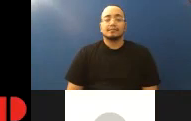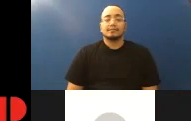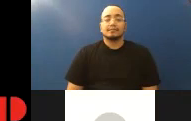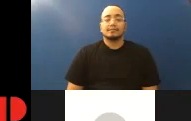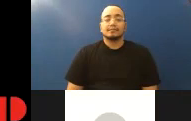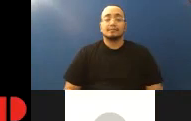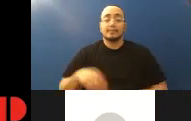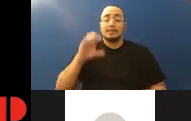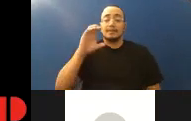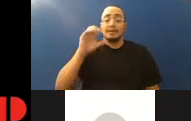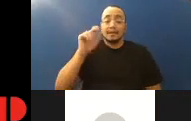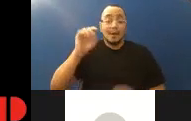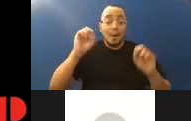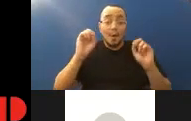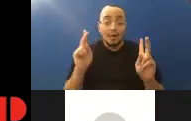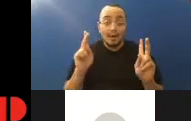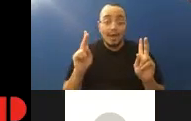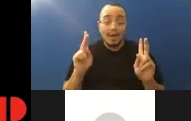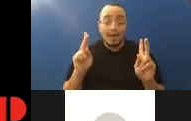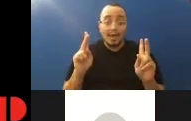Okay. Oh, yeah.